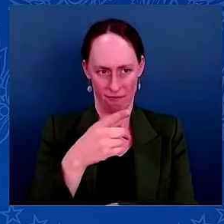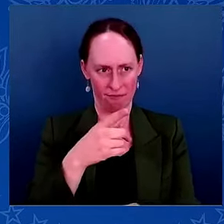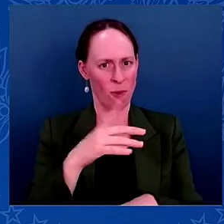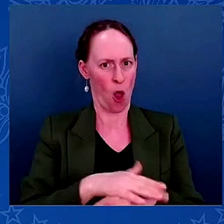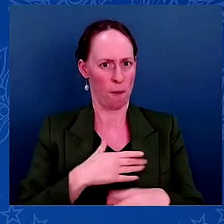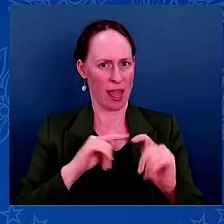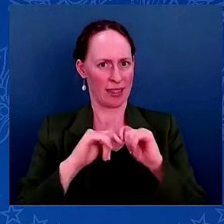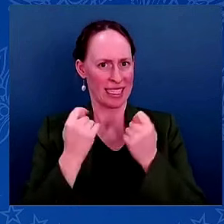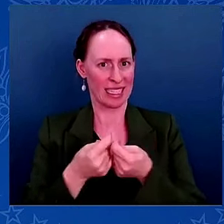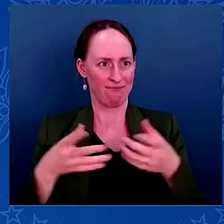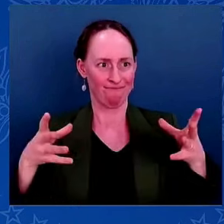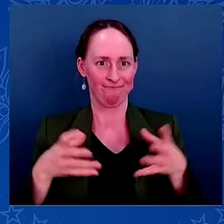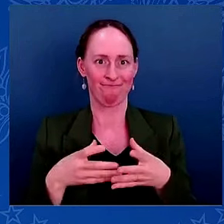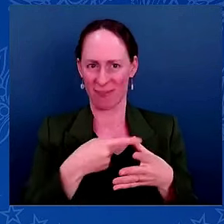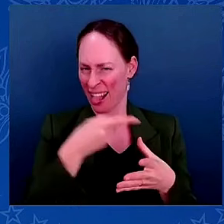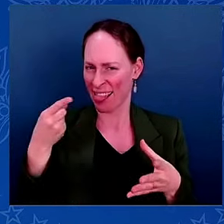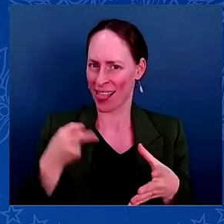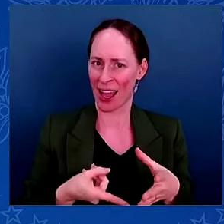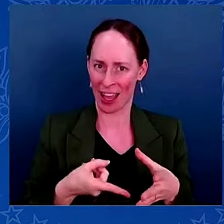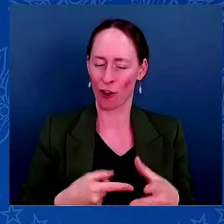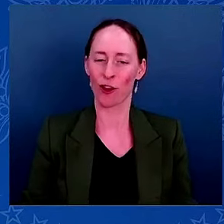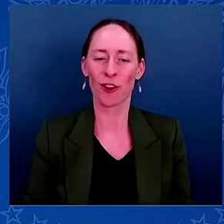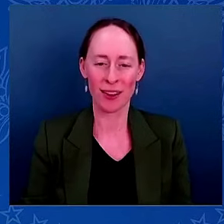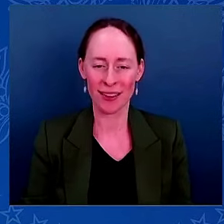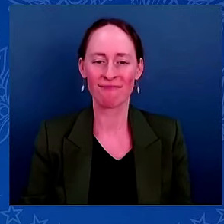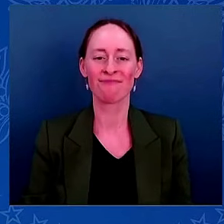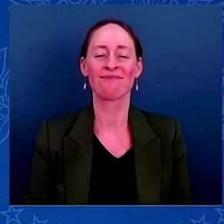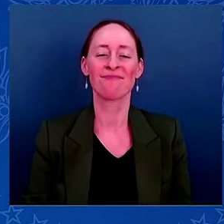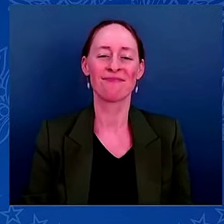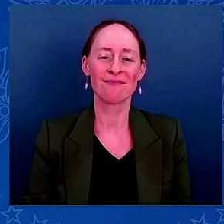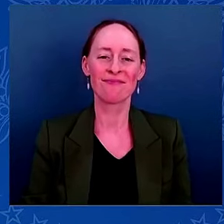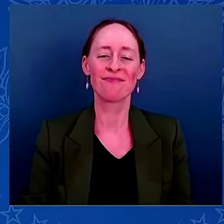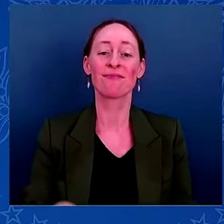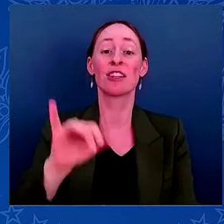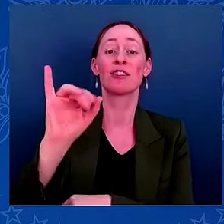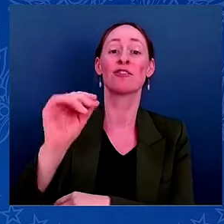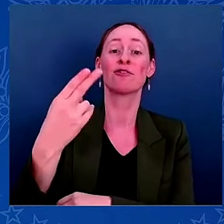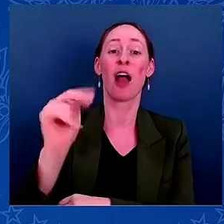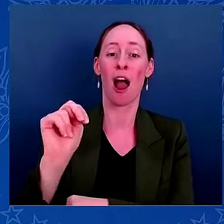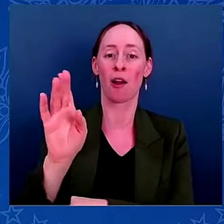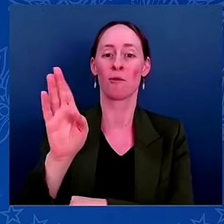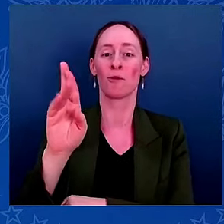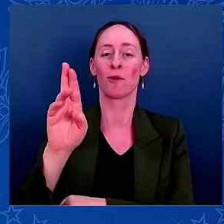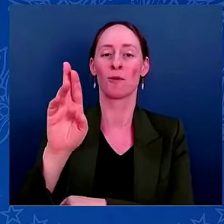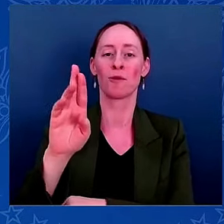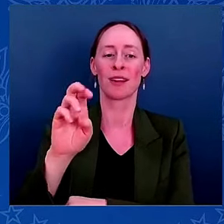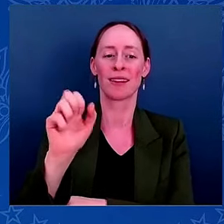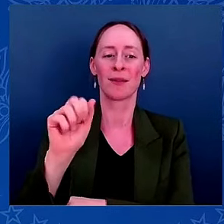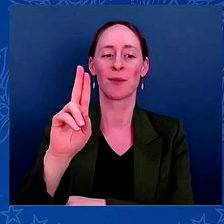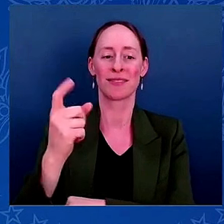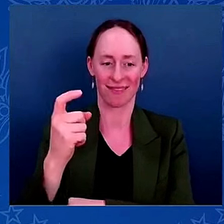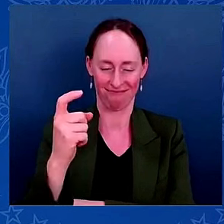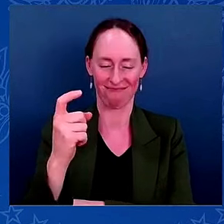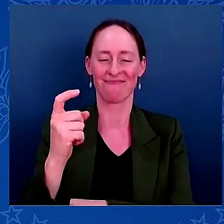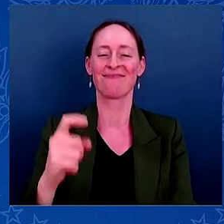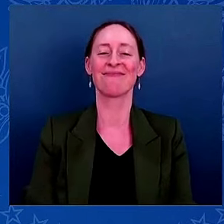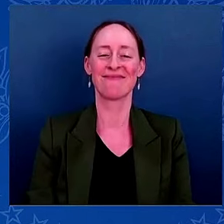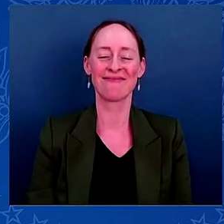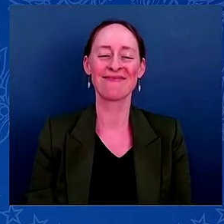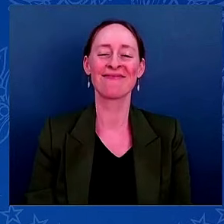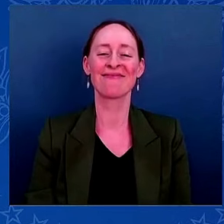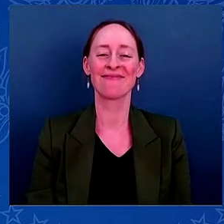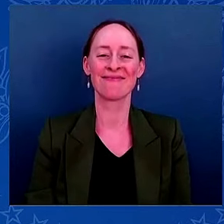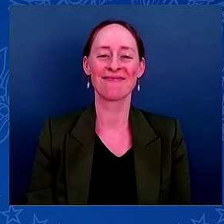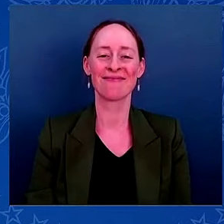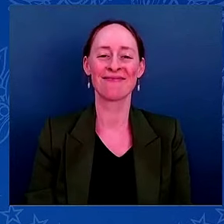And John Brough, a former colleague of mine and a guy, whenever he said he'd do it, he got it done. There's